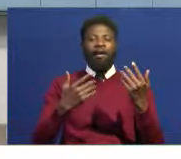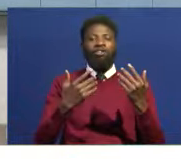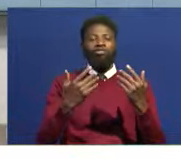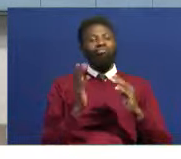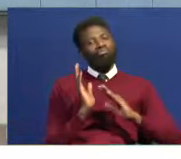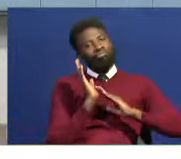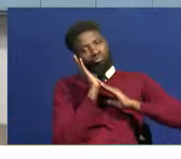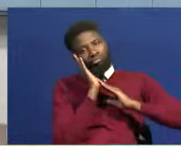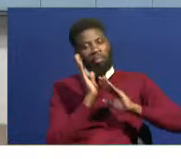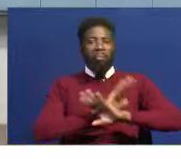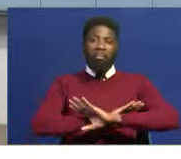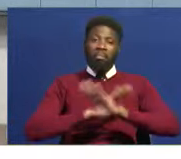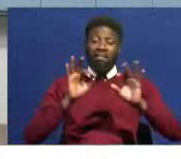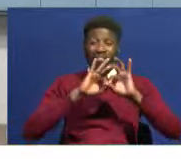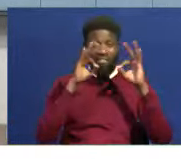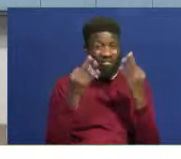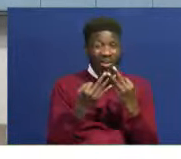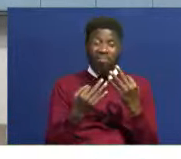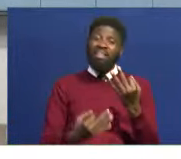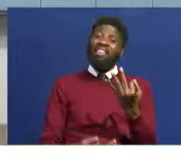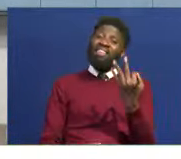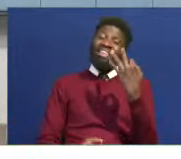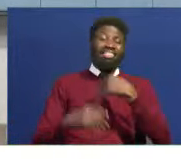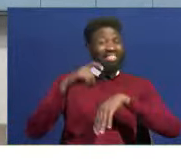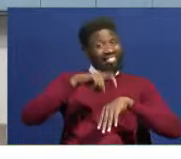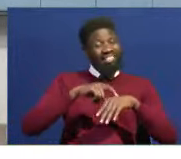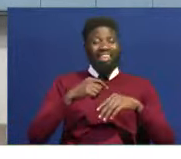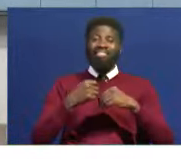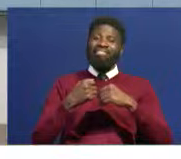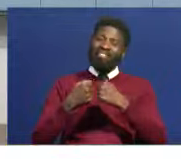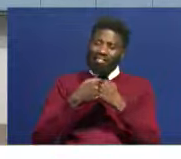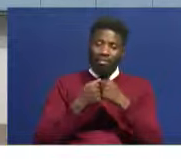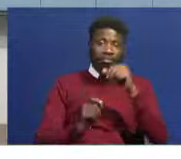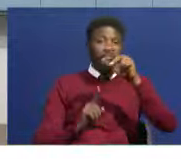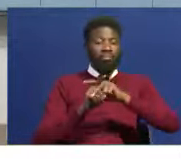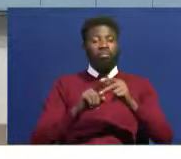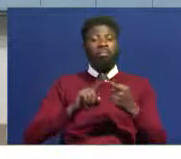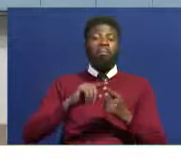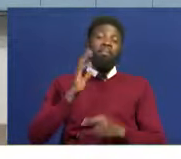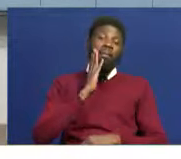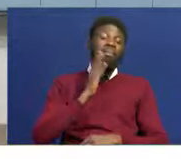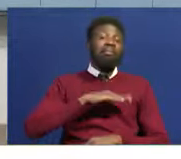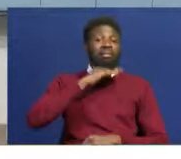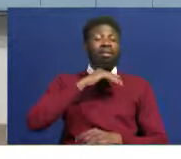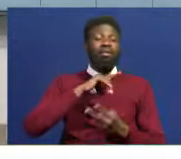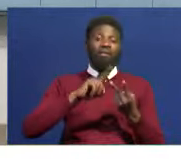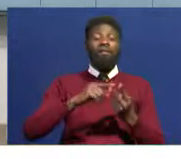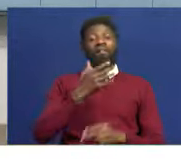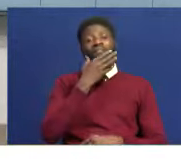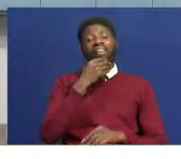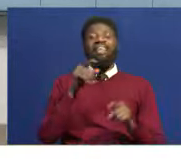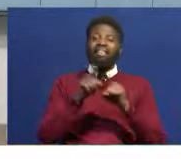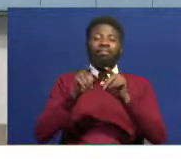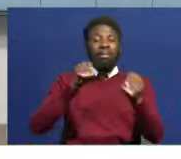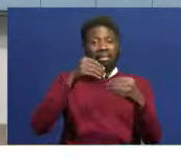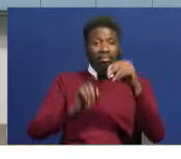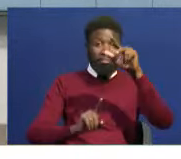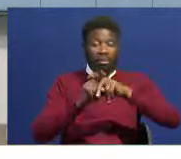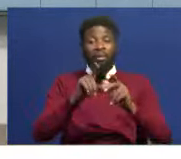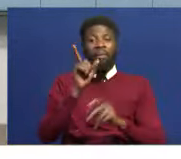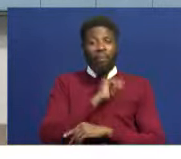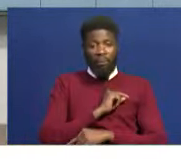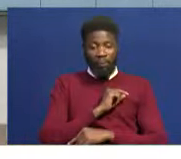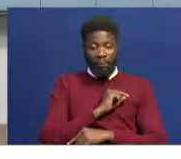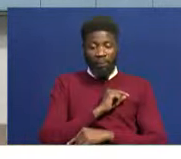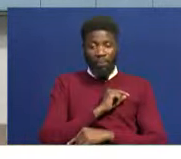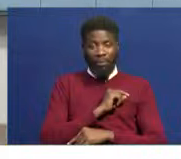now suffered triple tragedy following their mother's passing on and a partially paralyzed father say they are unable to